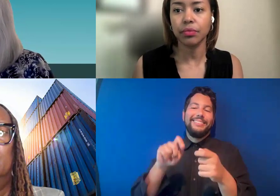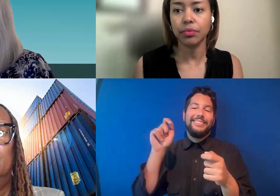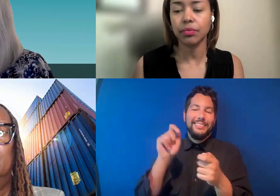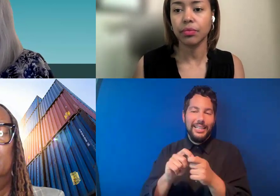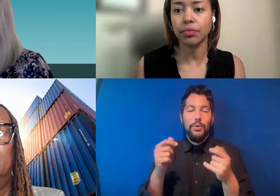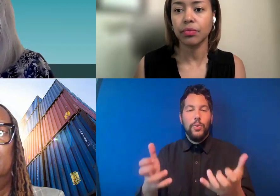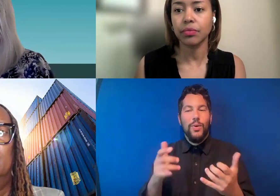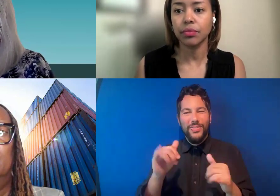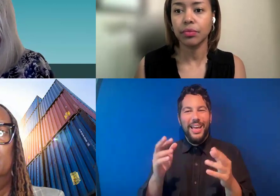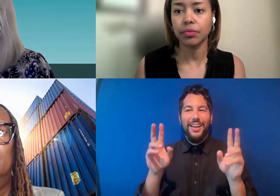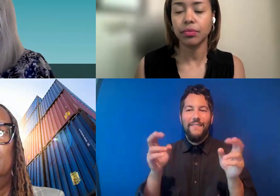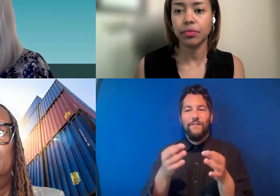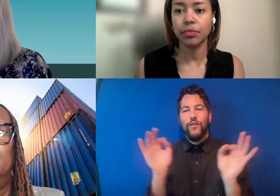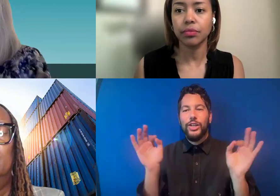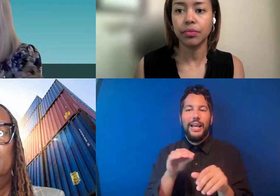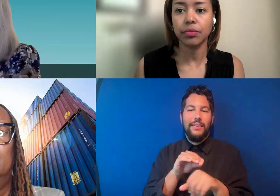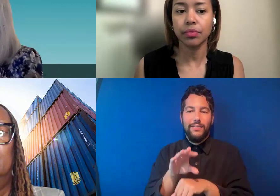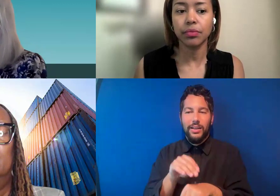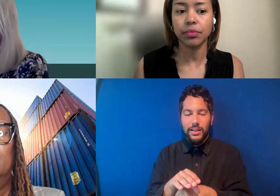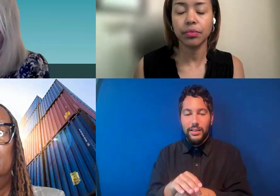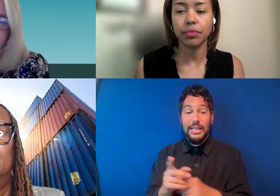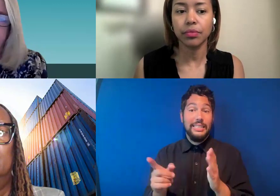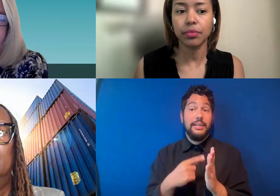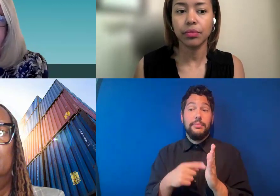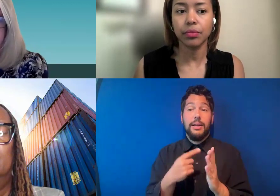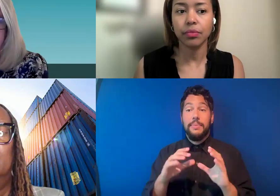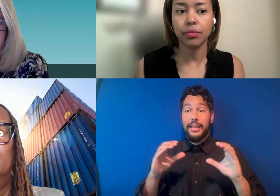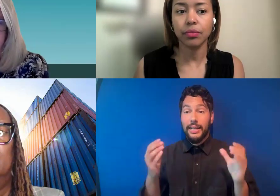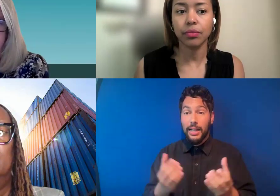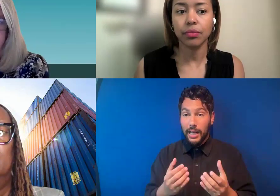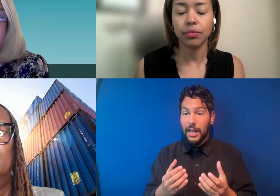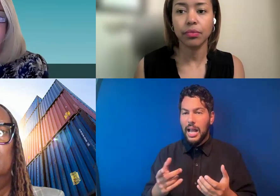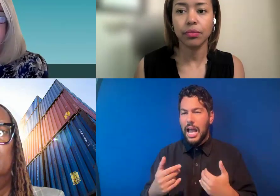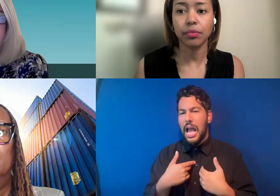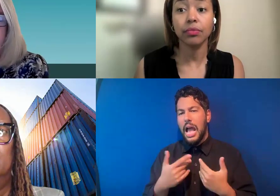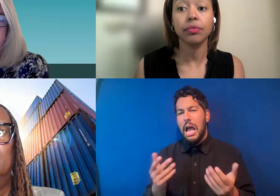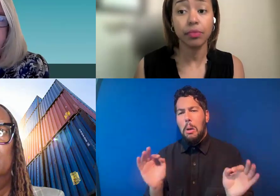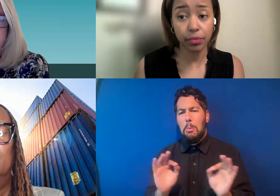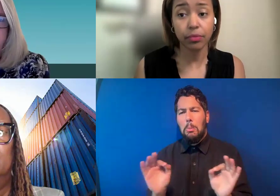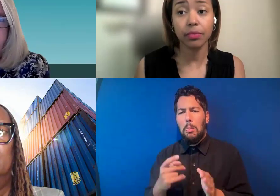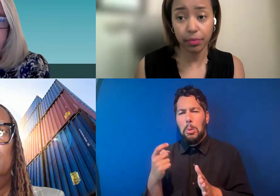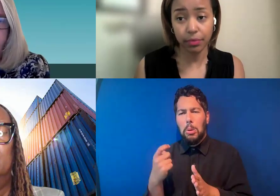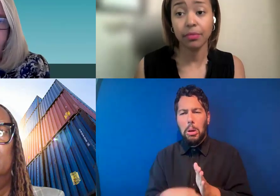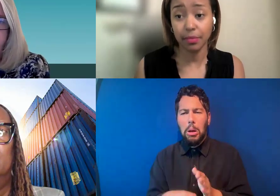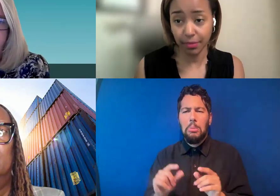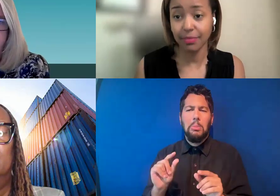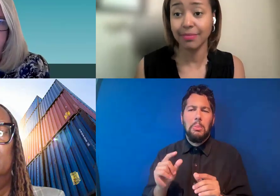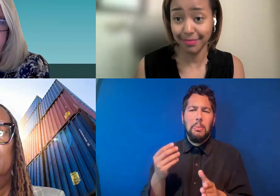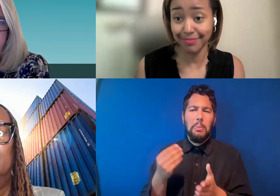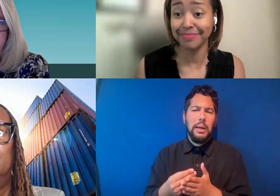free advice to work. And now sometimes the classes have a nominal cost. It might be a little bit of money, but